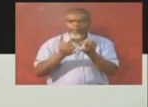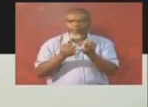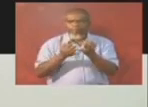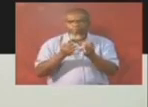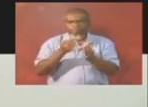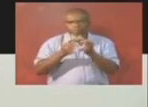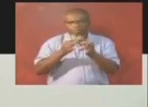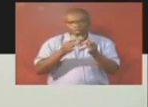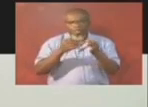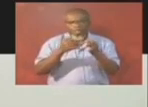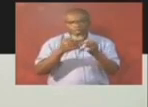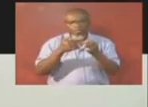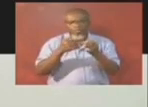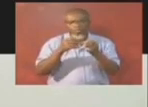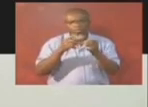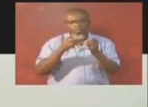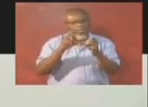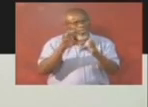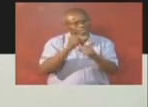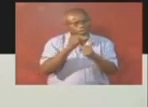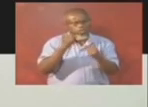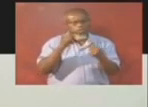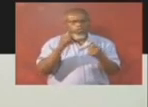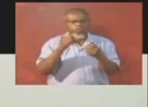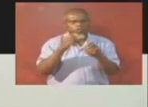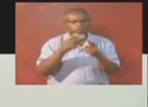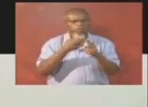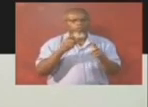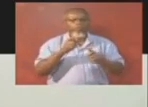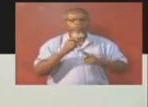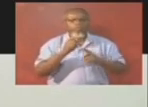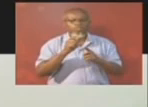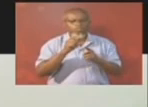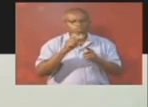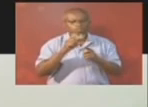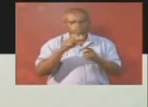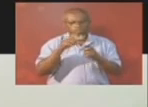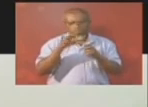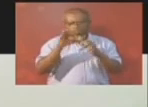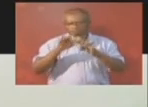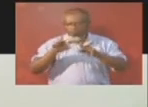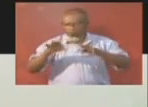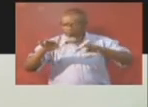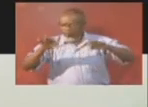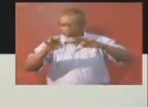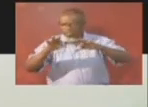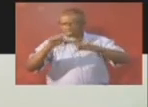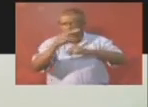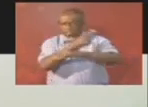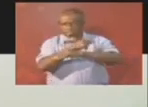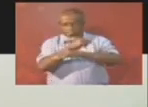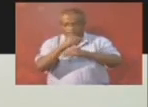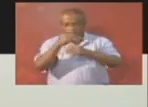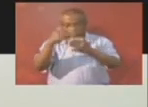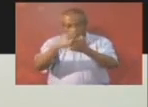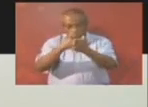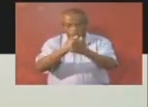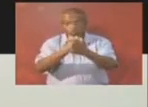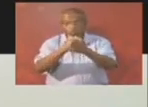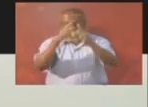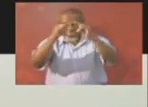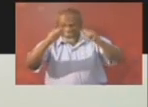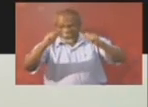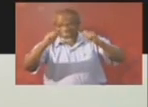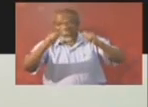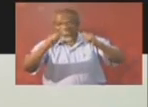update on the occupancy rate of the 2 field hospitals. And if I'm allowed this question, Mr. Singh would have noted a